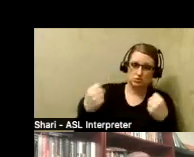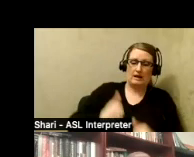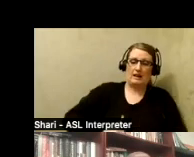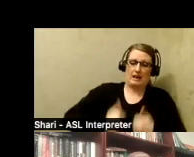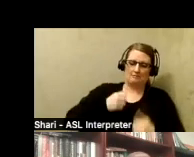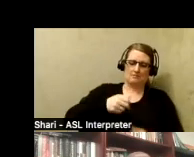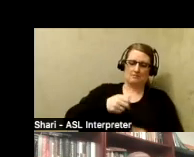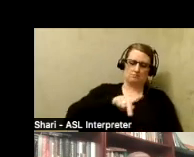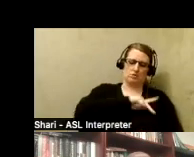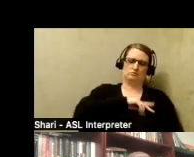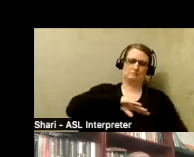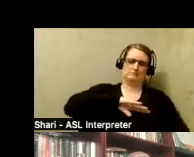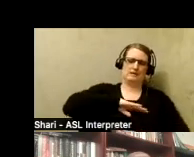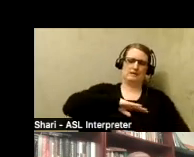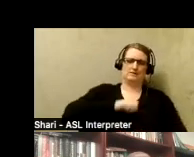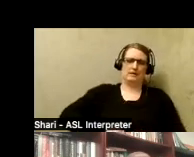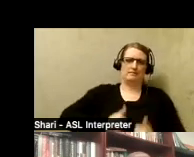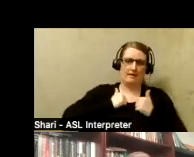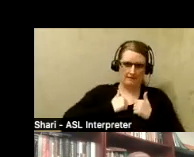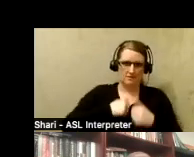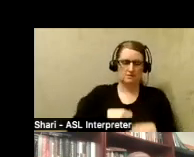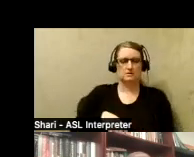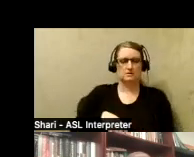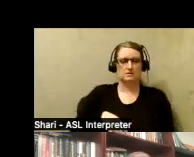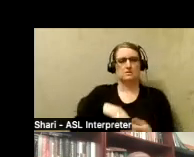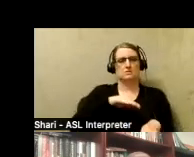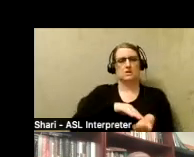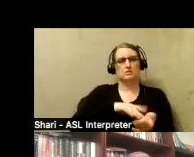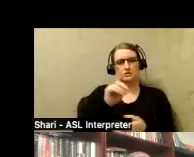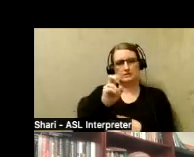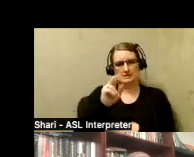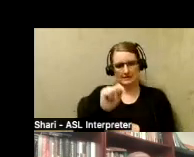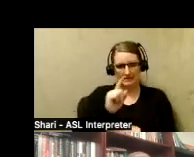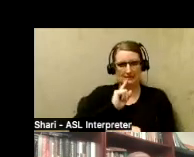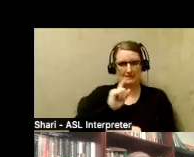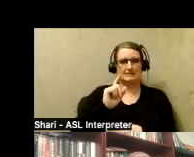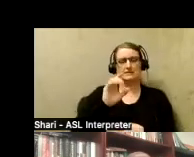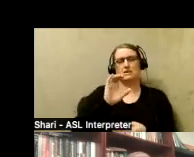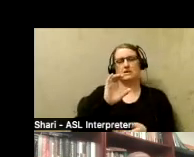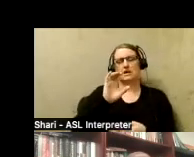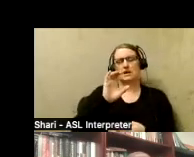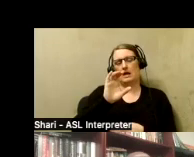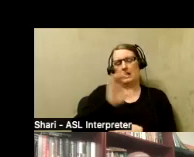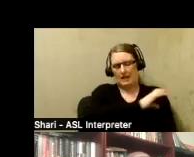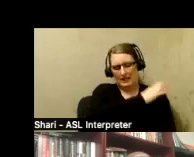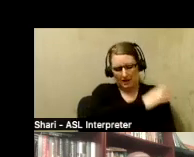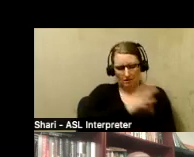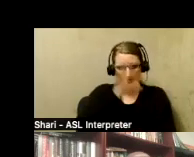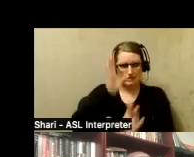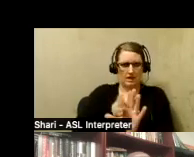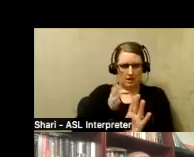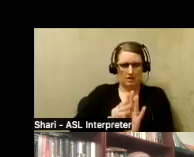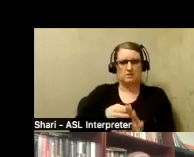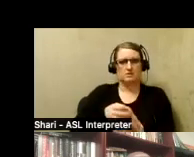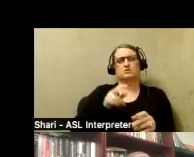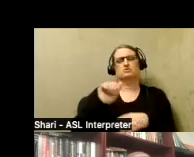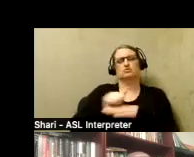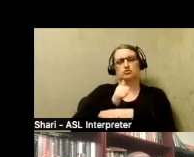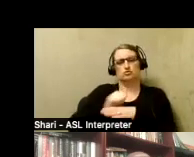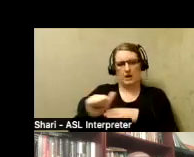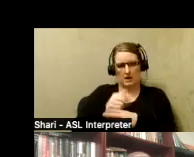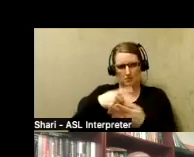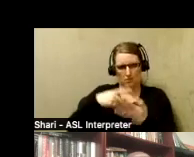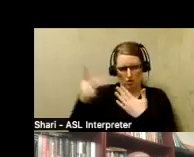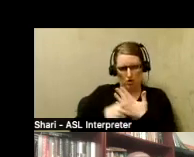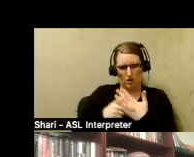personally satisfying life. Dr. Loren Dent is a clinical psychologist in private practice, co-director of the training program at the Greene